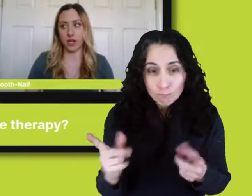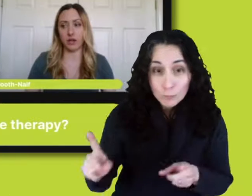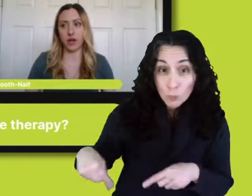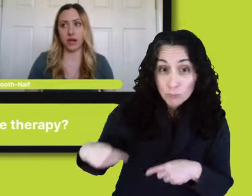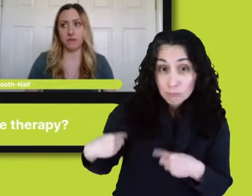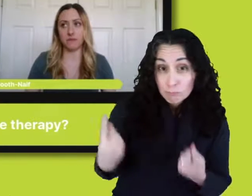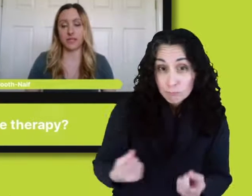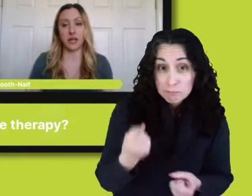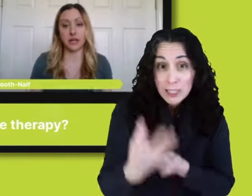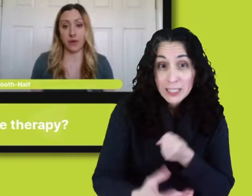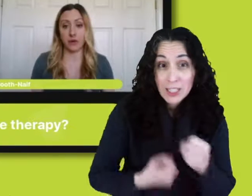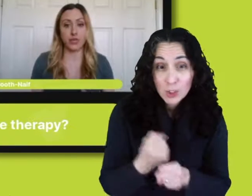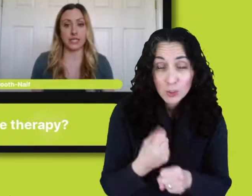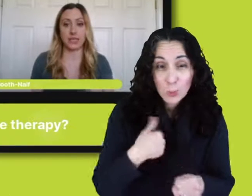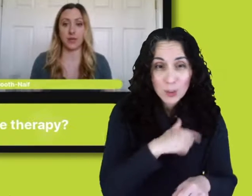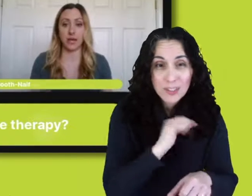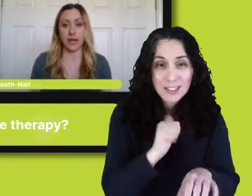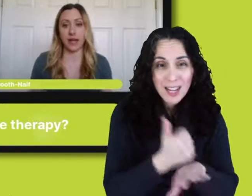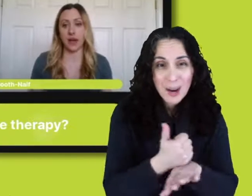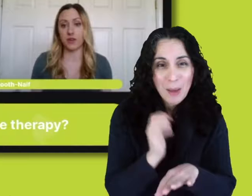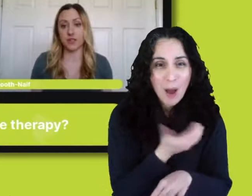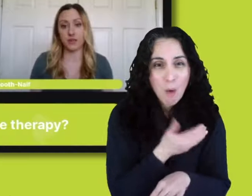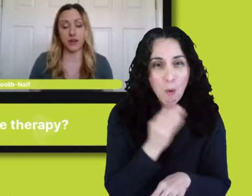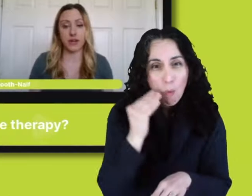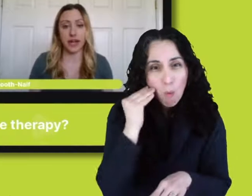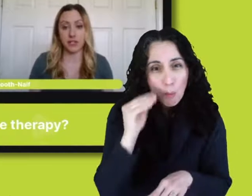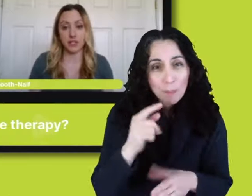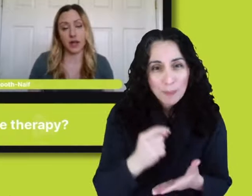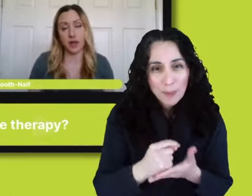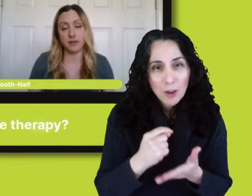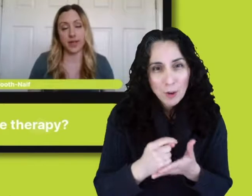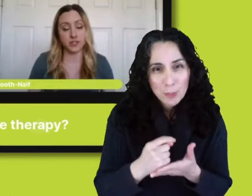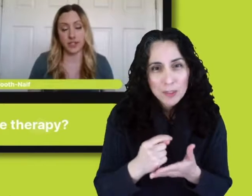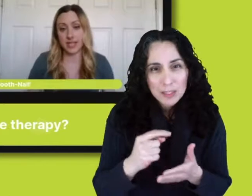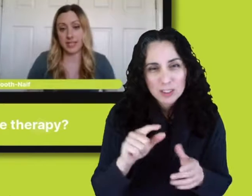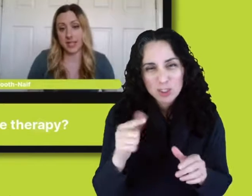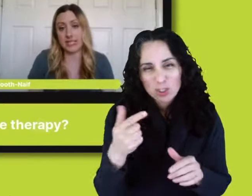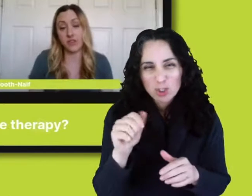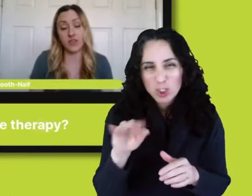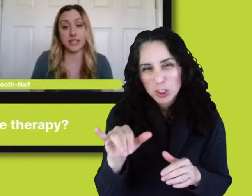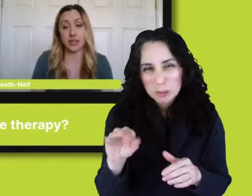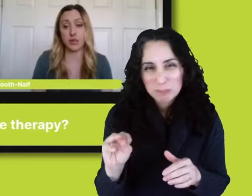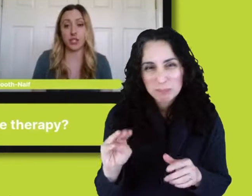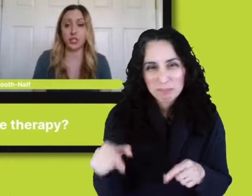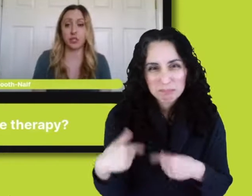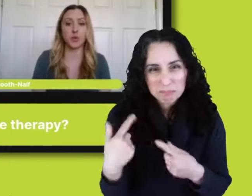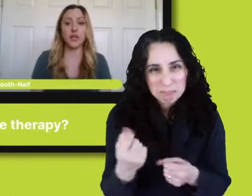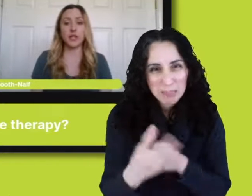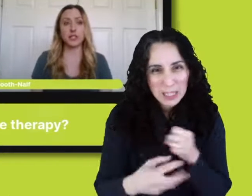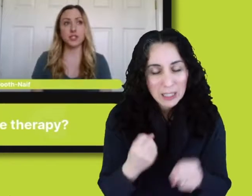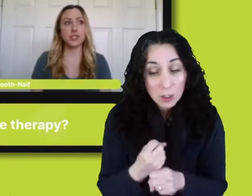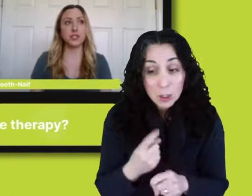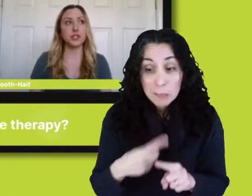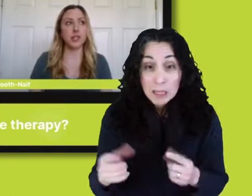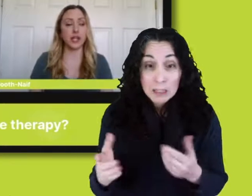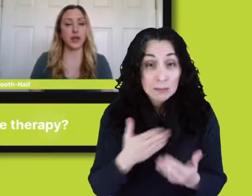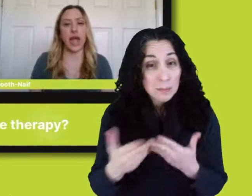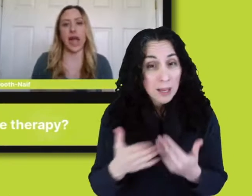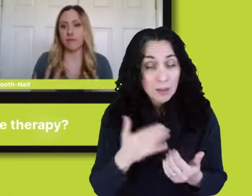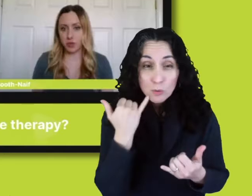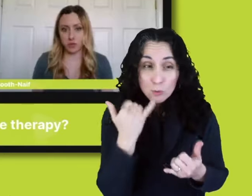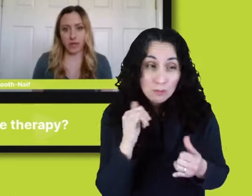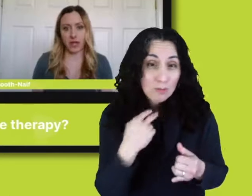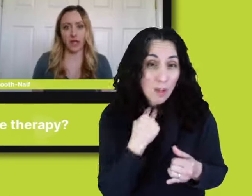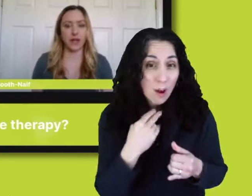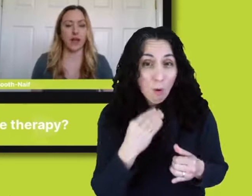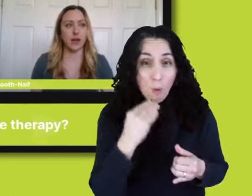if you're stuck now in quarantine and you can't get out, there's different exercises and activities that you can do to still,